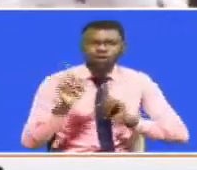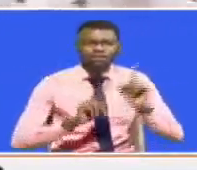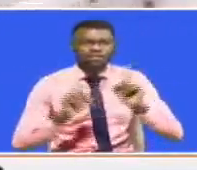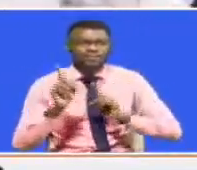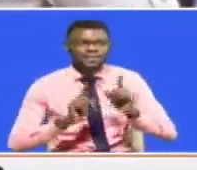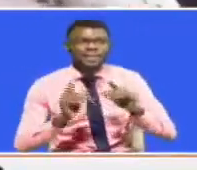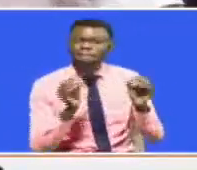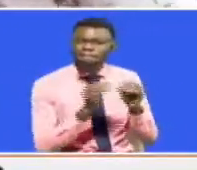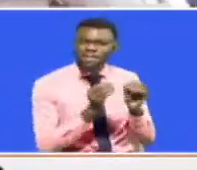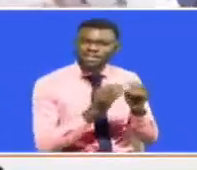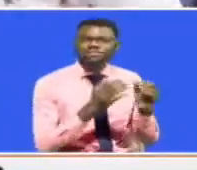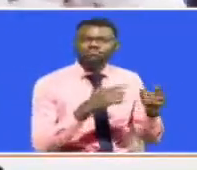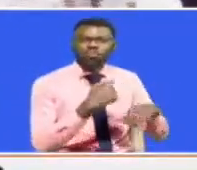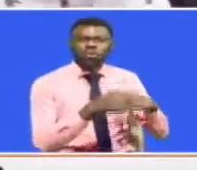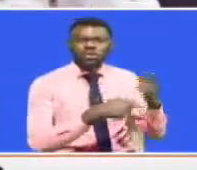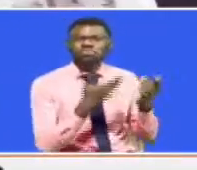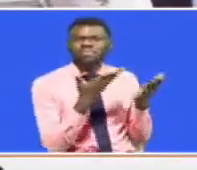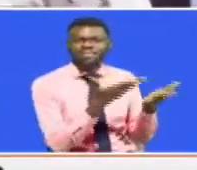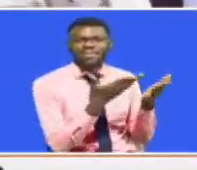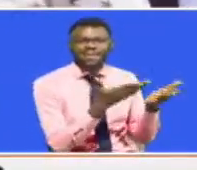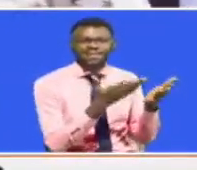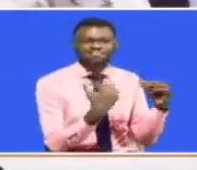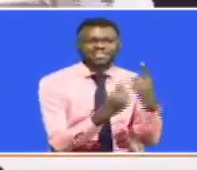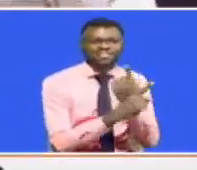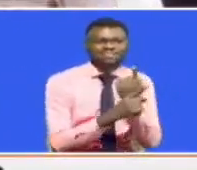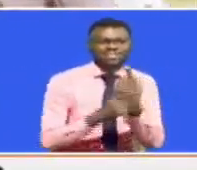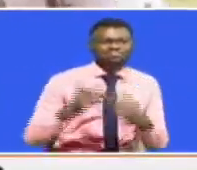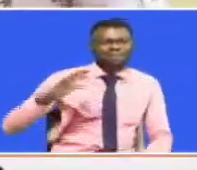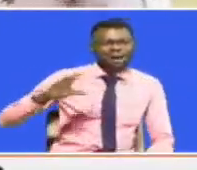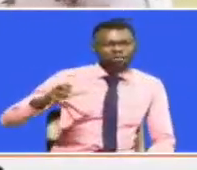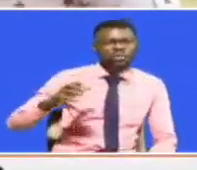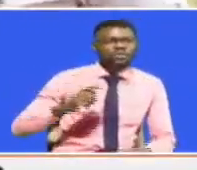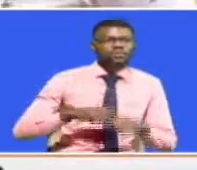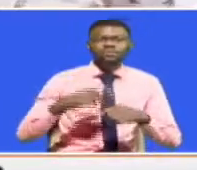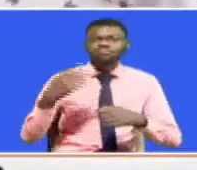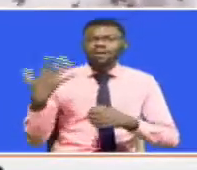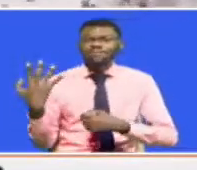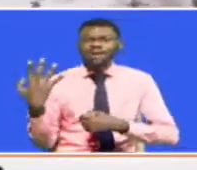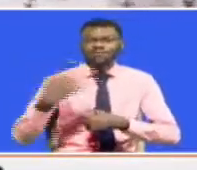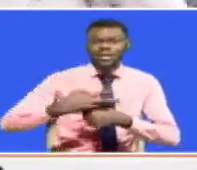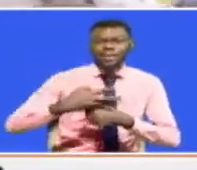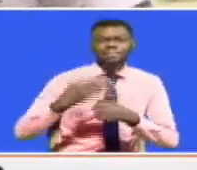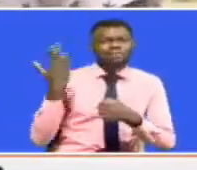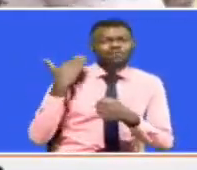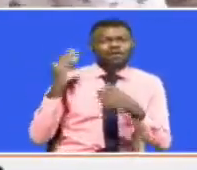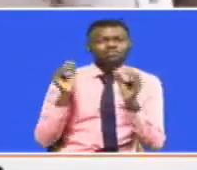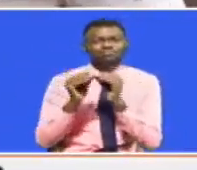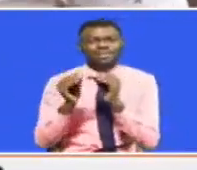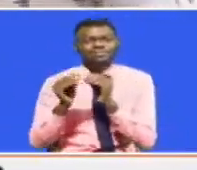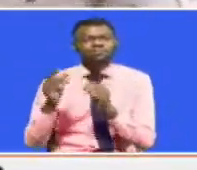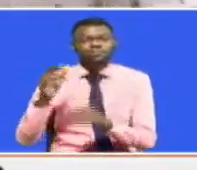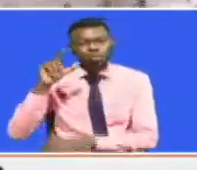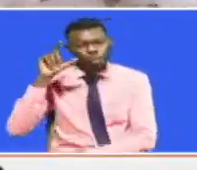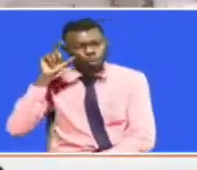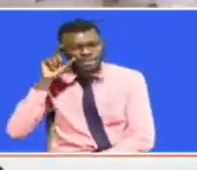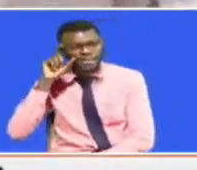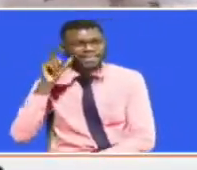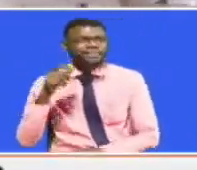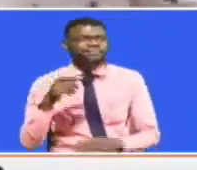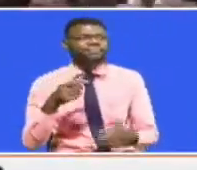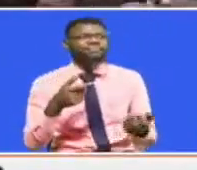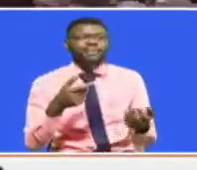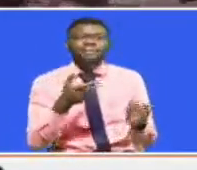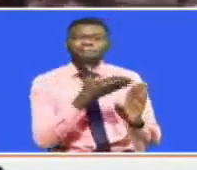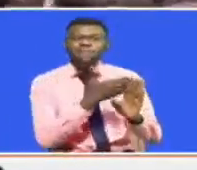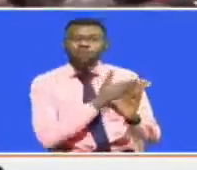cabinet meetings countrywide. After his 5 days stay in the coastal region, Ruto held a cabinet meeting at the State House Mombasa in late